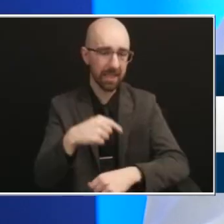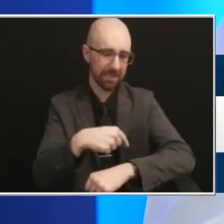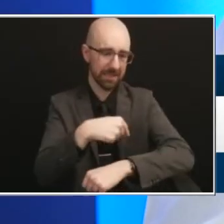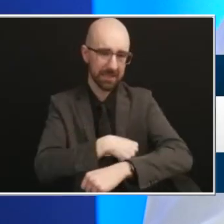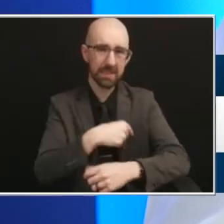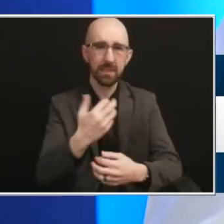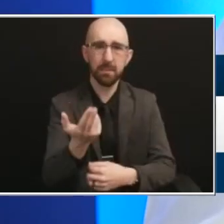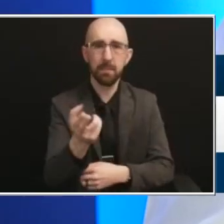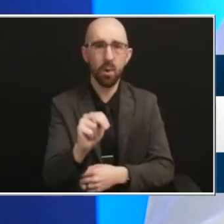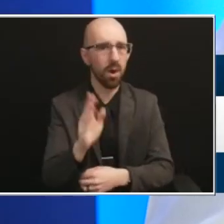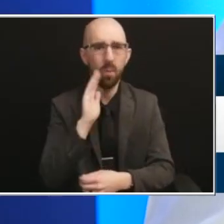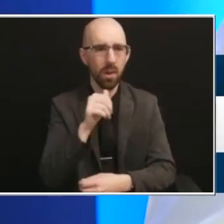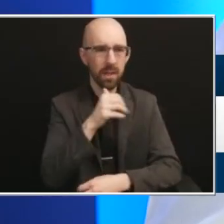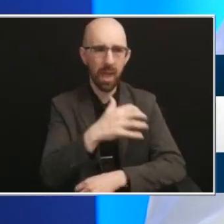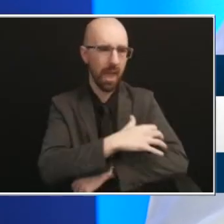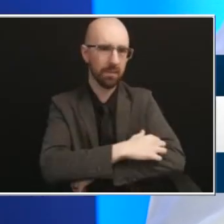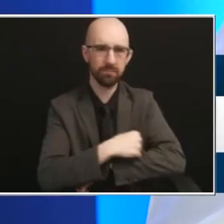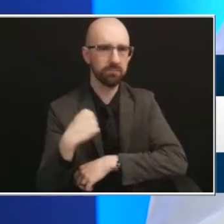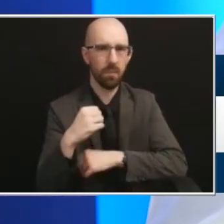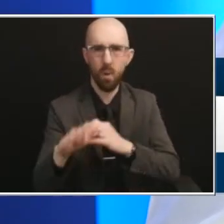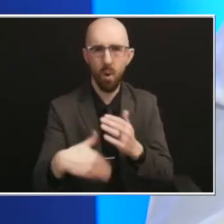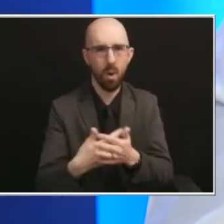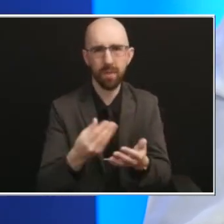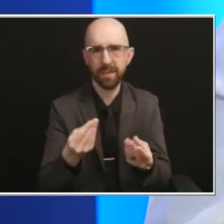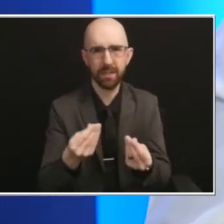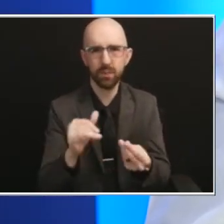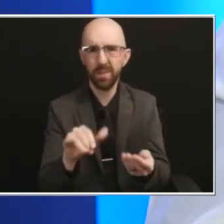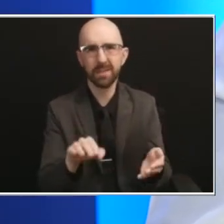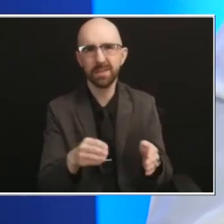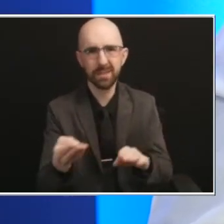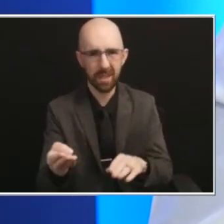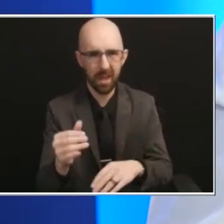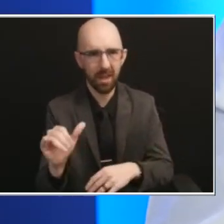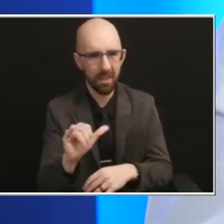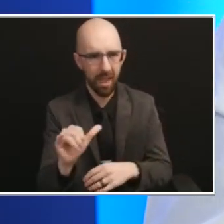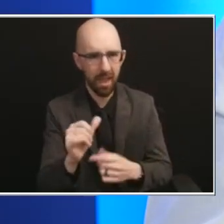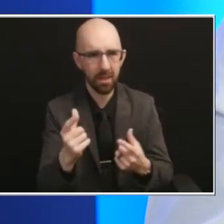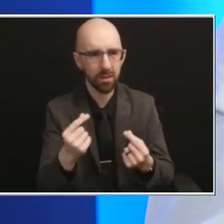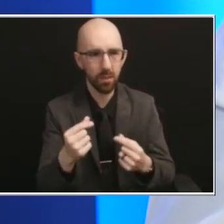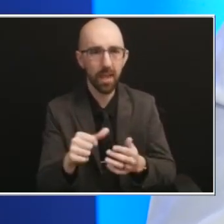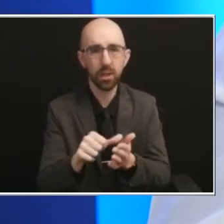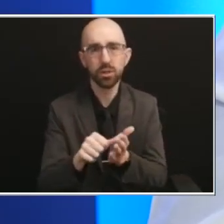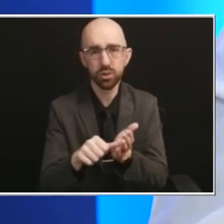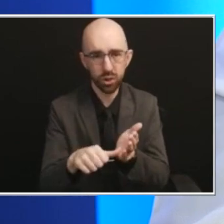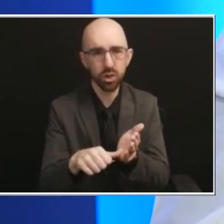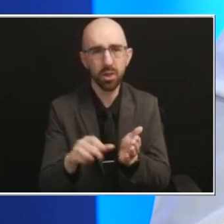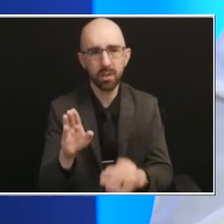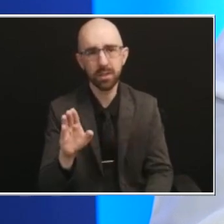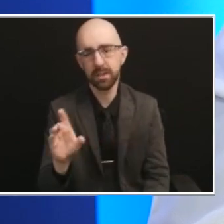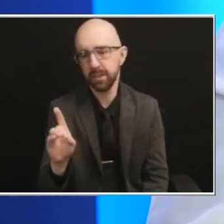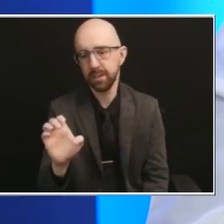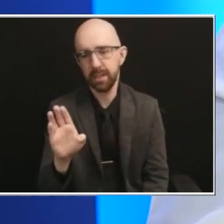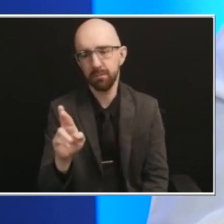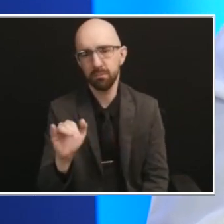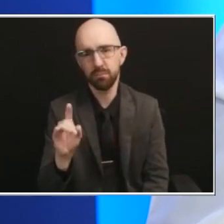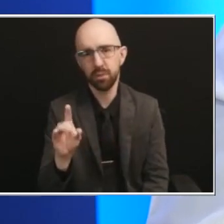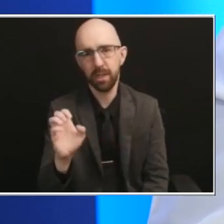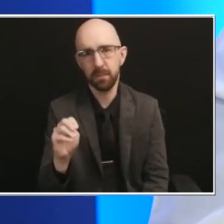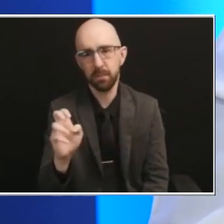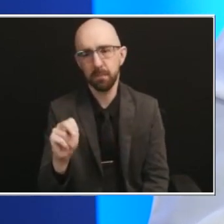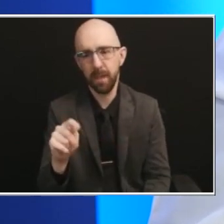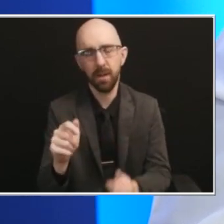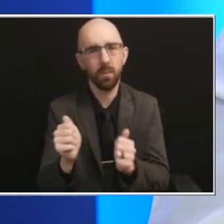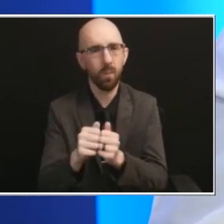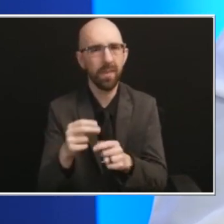going to take away all the tissue that's dead, like doing a surgical debridement where we're going to use a knife to take it away.